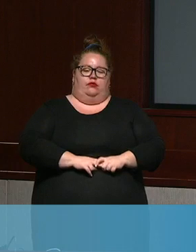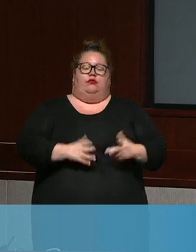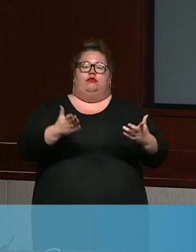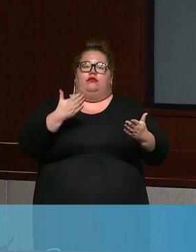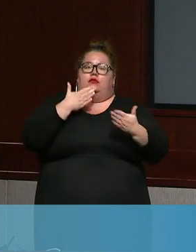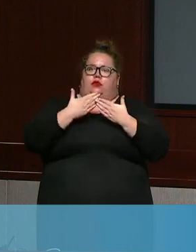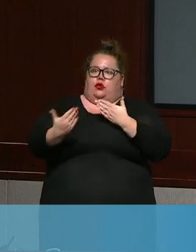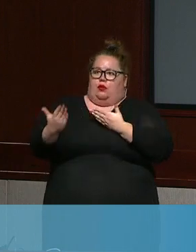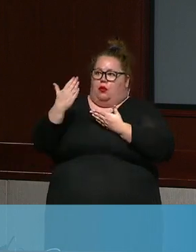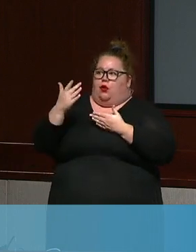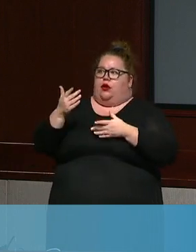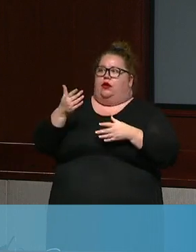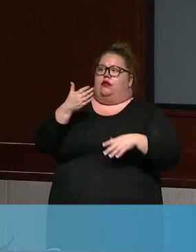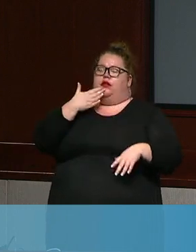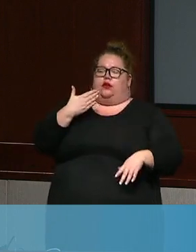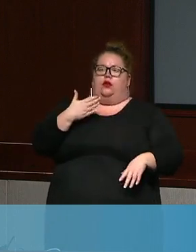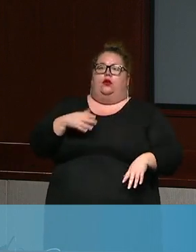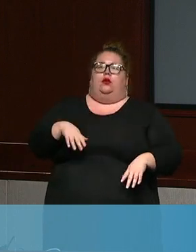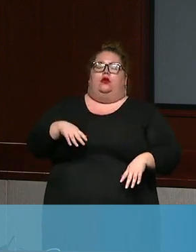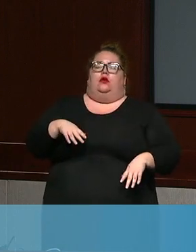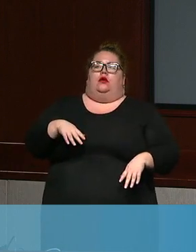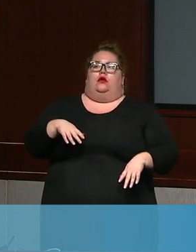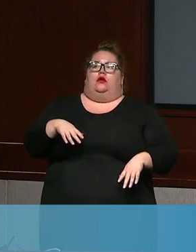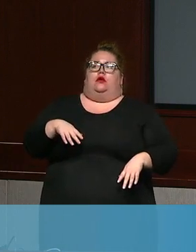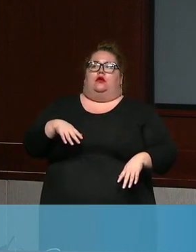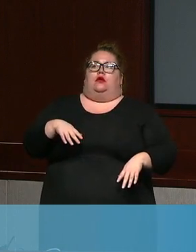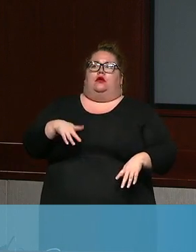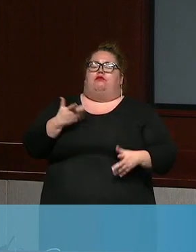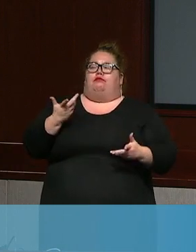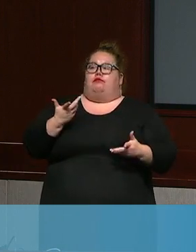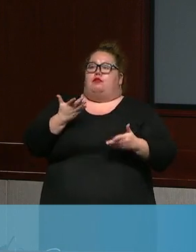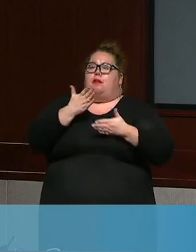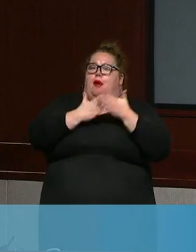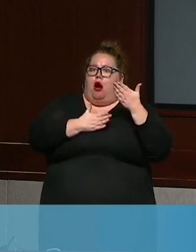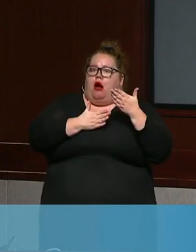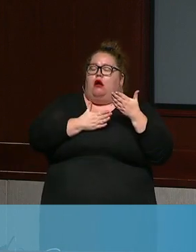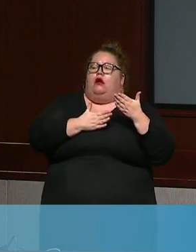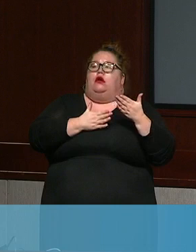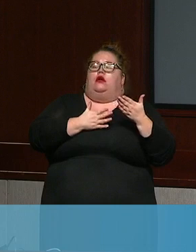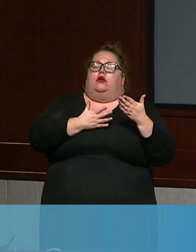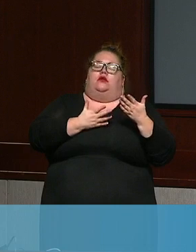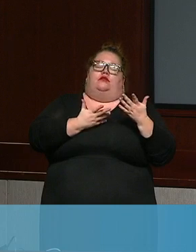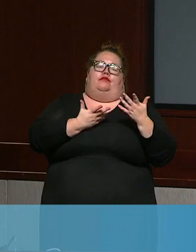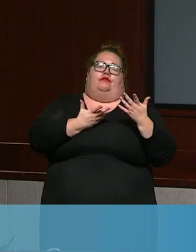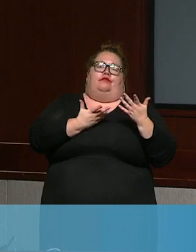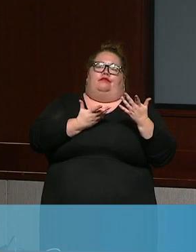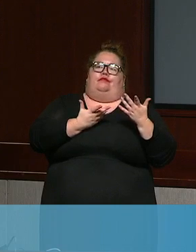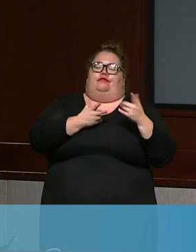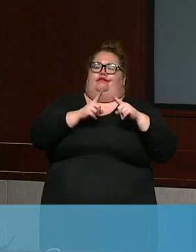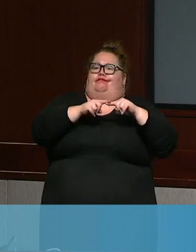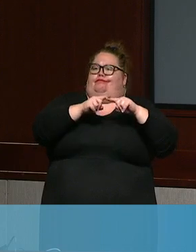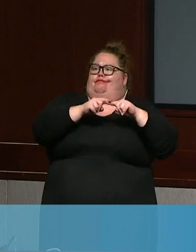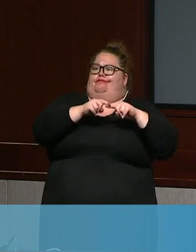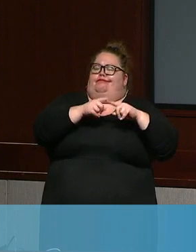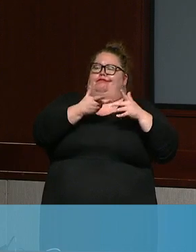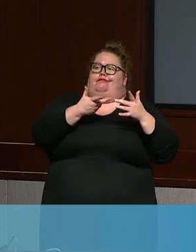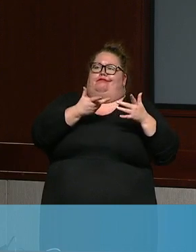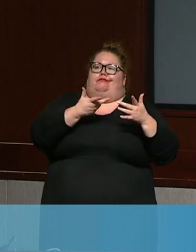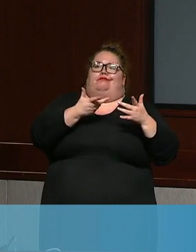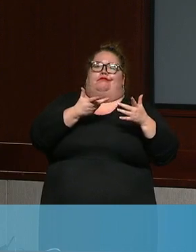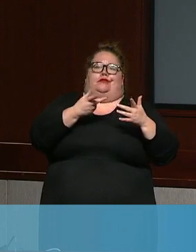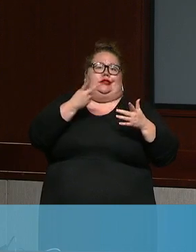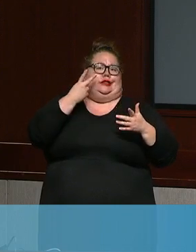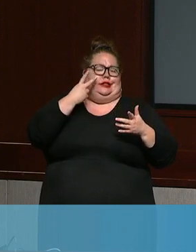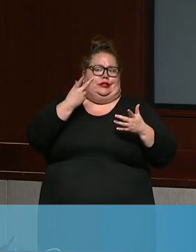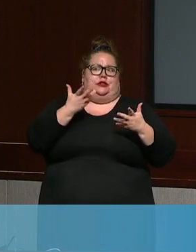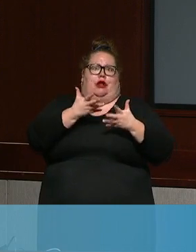Good morning, Bob. Thank you for the question. Part of it is many things. We have seen a significant rise in